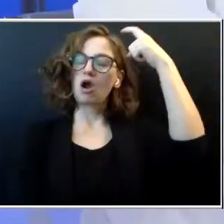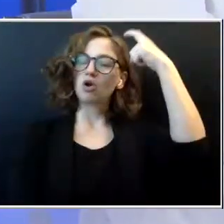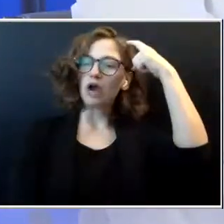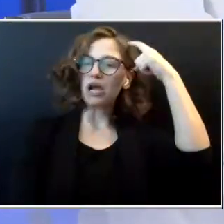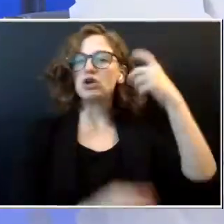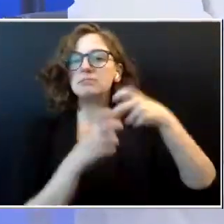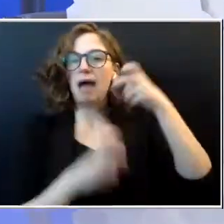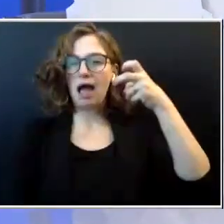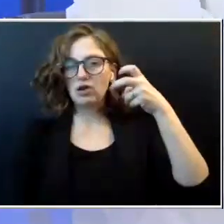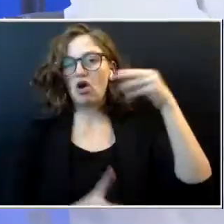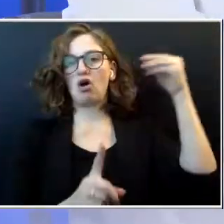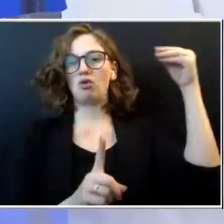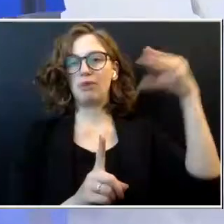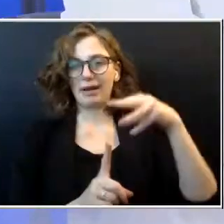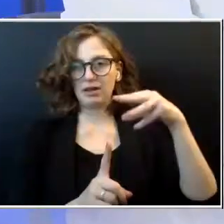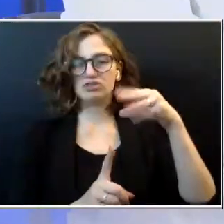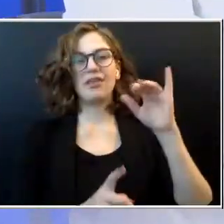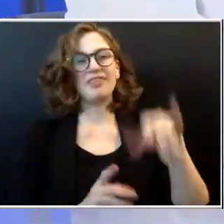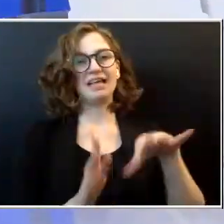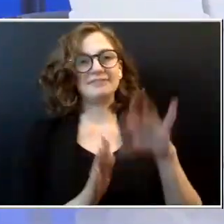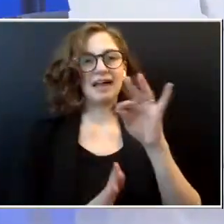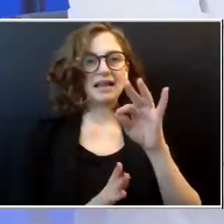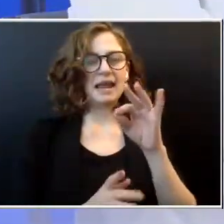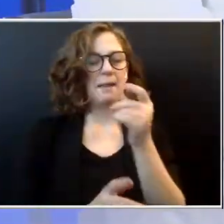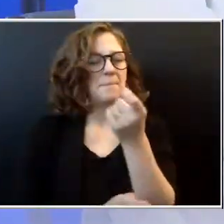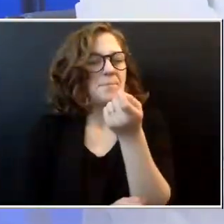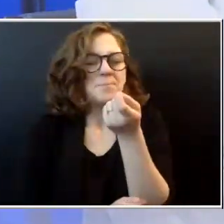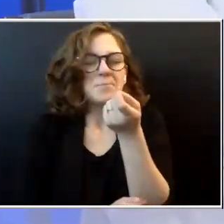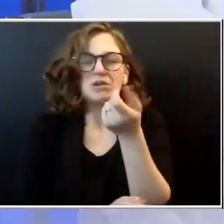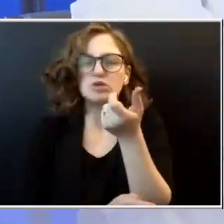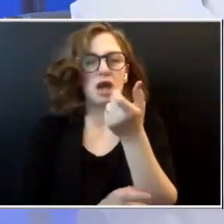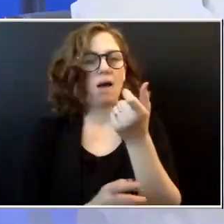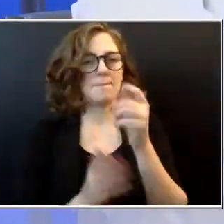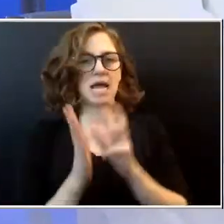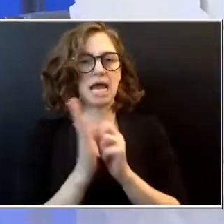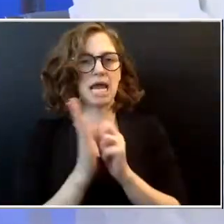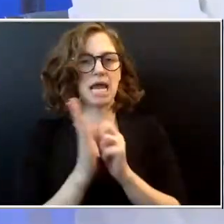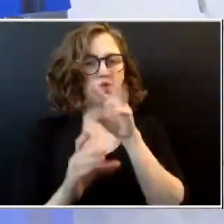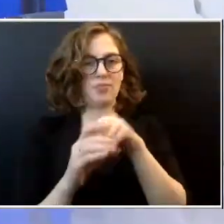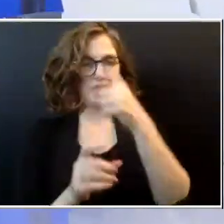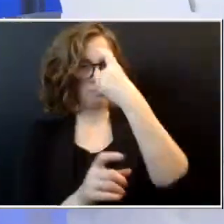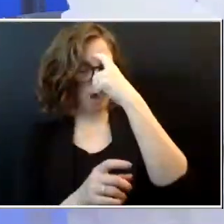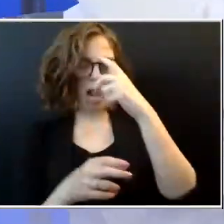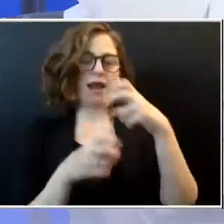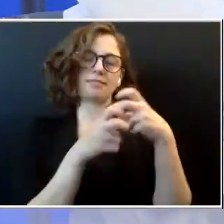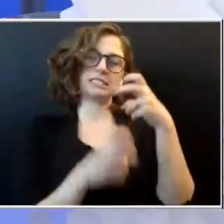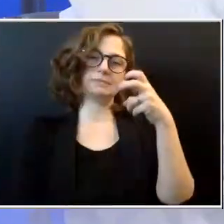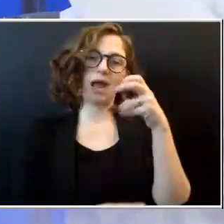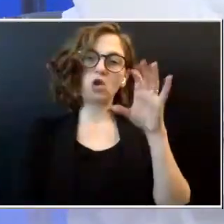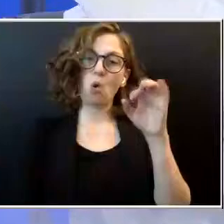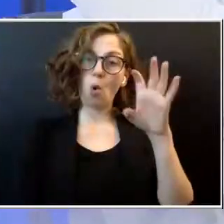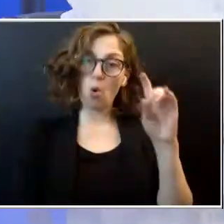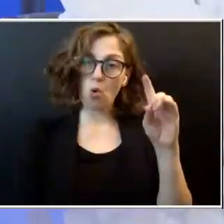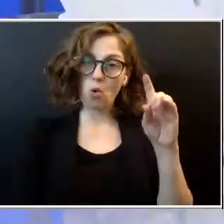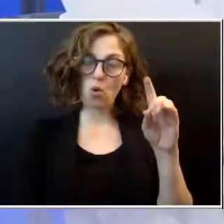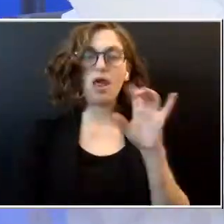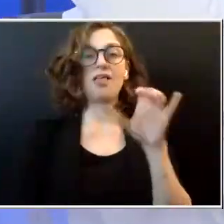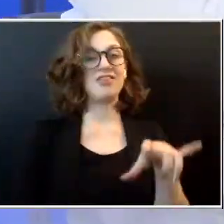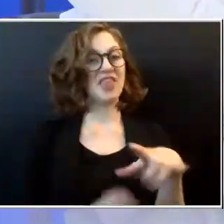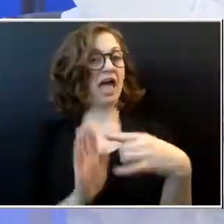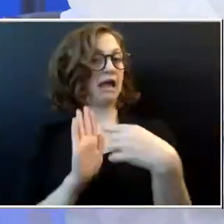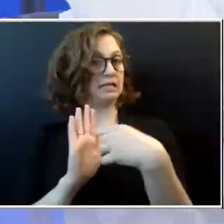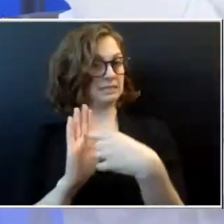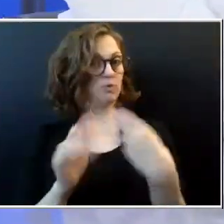microscopic cancer that could be in the brain as well as in the spinal cord. Now, in this example here, this is using traditional 3D conformal